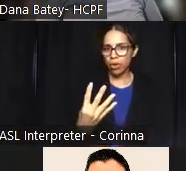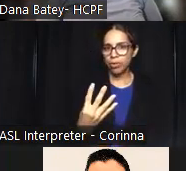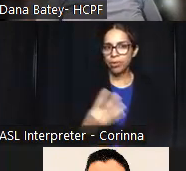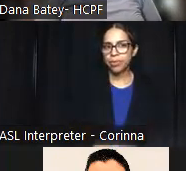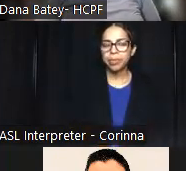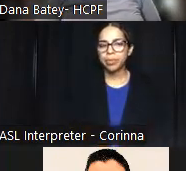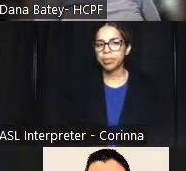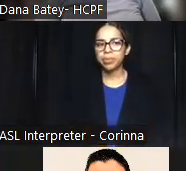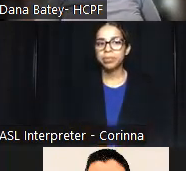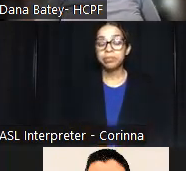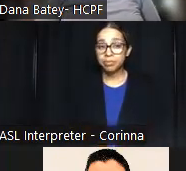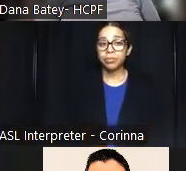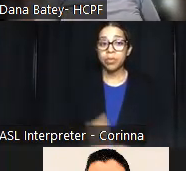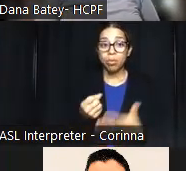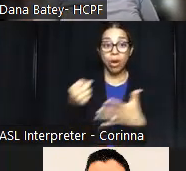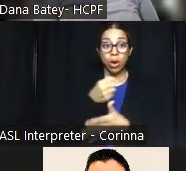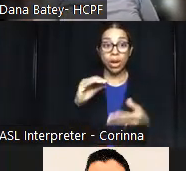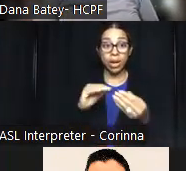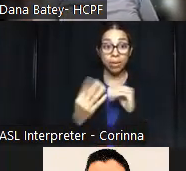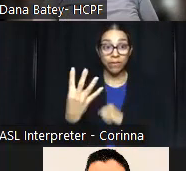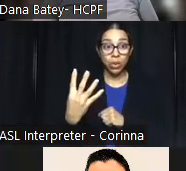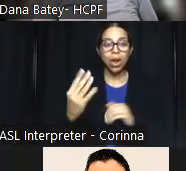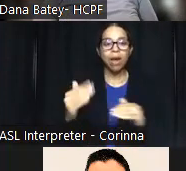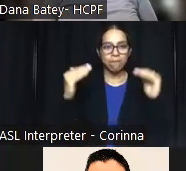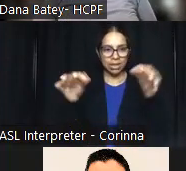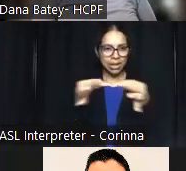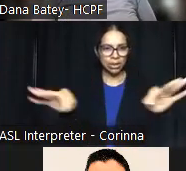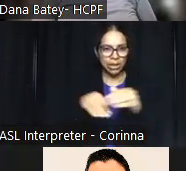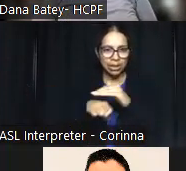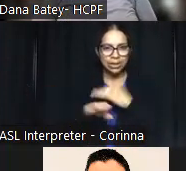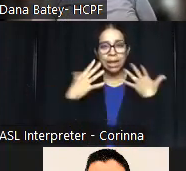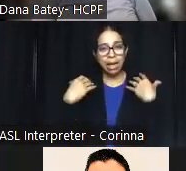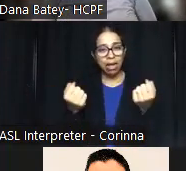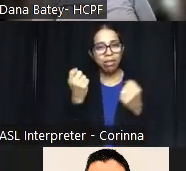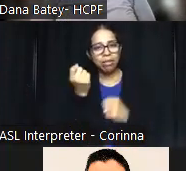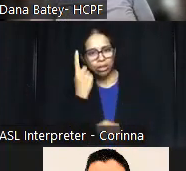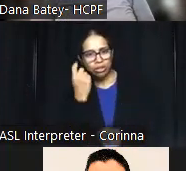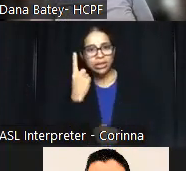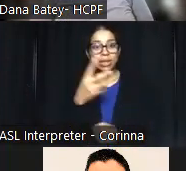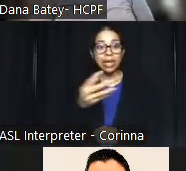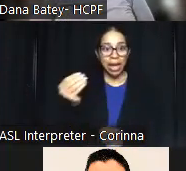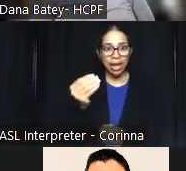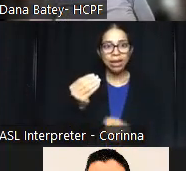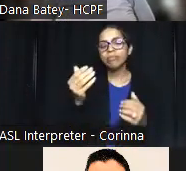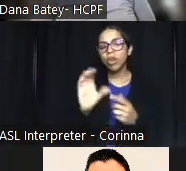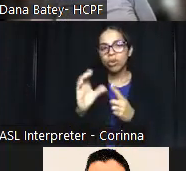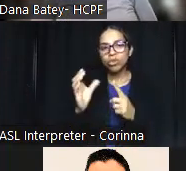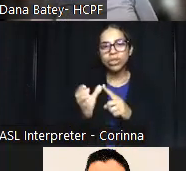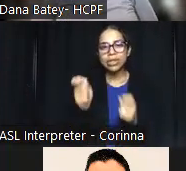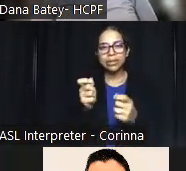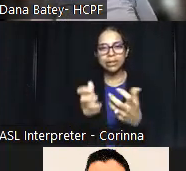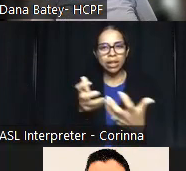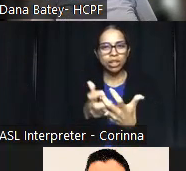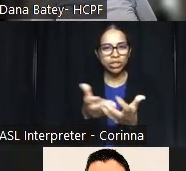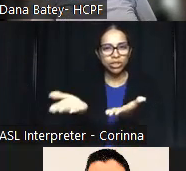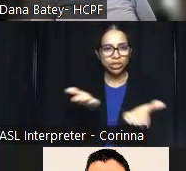So priority 4 is advanced language access, health literacy, and the provision of culturally tailored services.